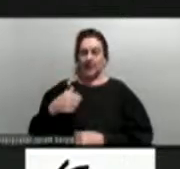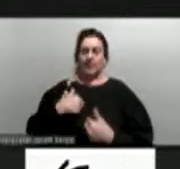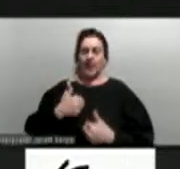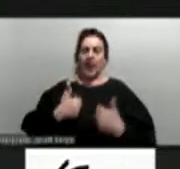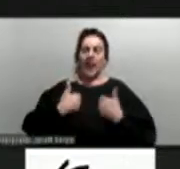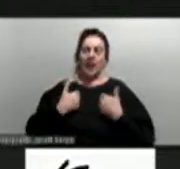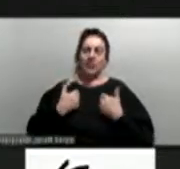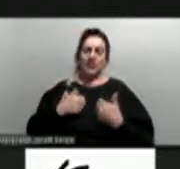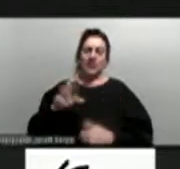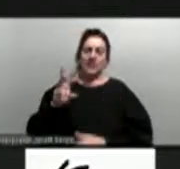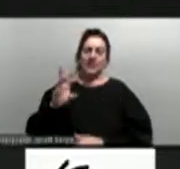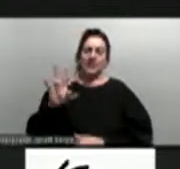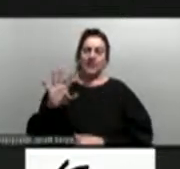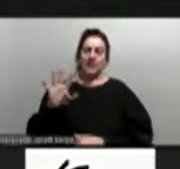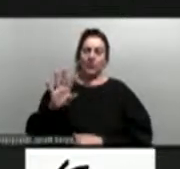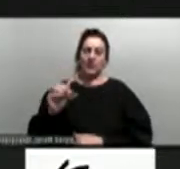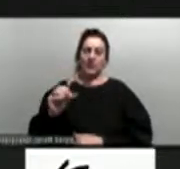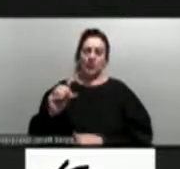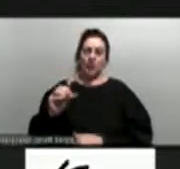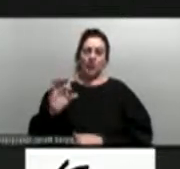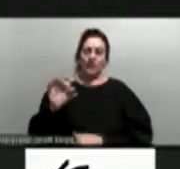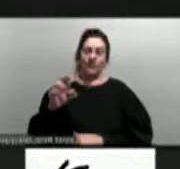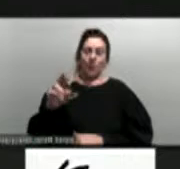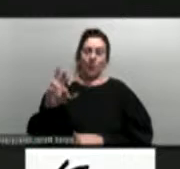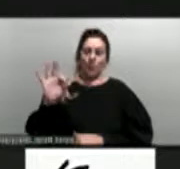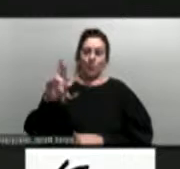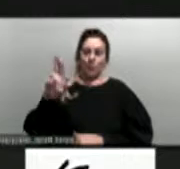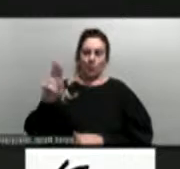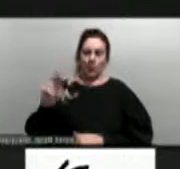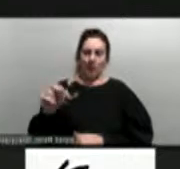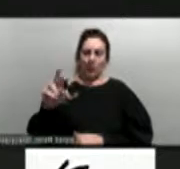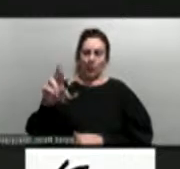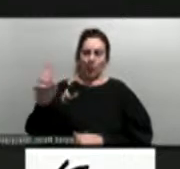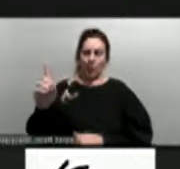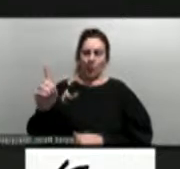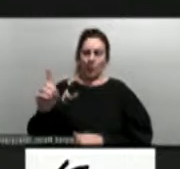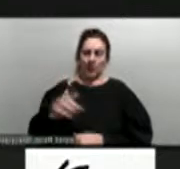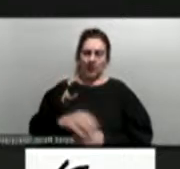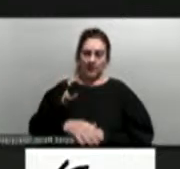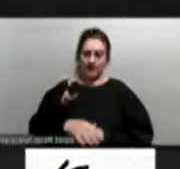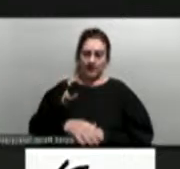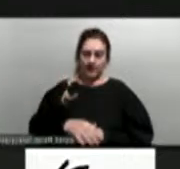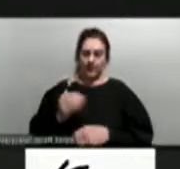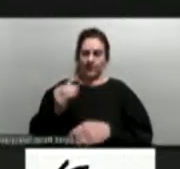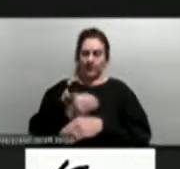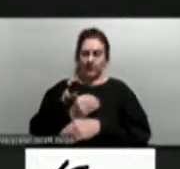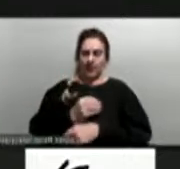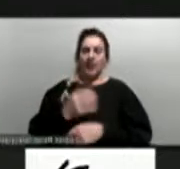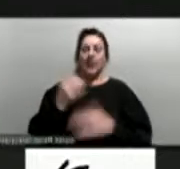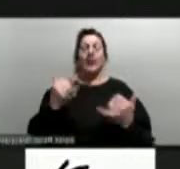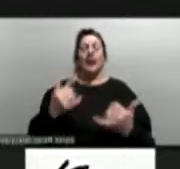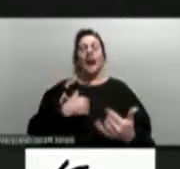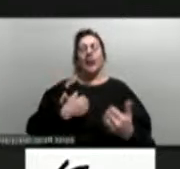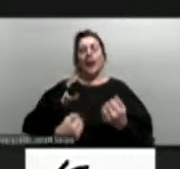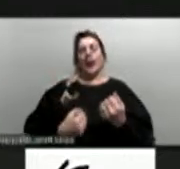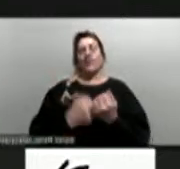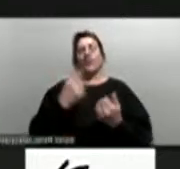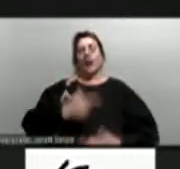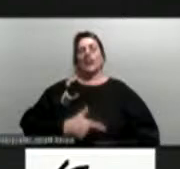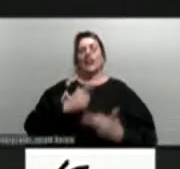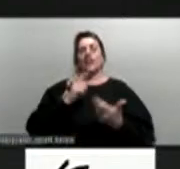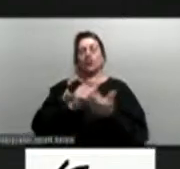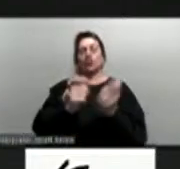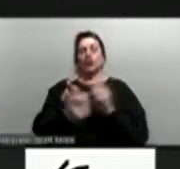is 6740 Bull Run Road, Miami Lakes, Florida. Madam Mayor, County Commission, I'm here to advocate for the life-changing impact that Lotus